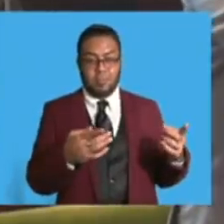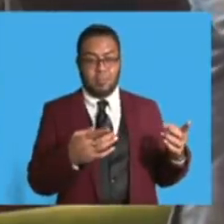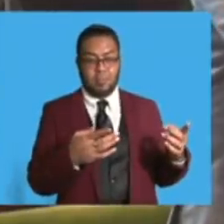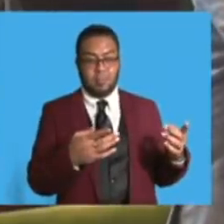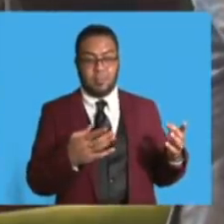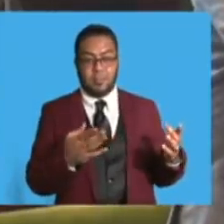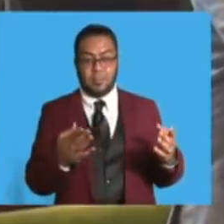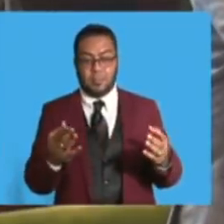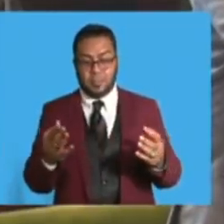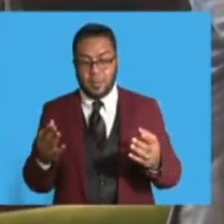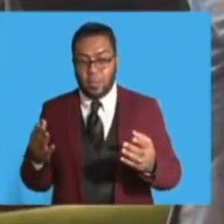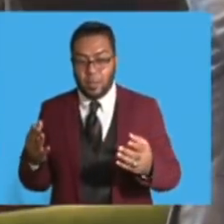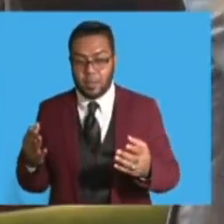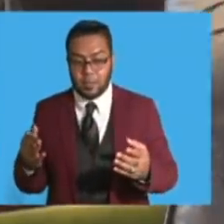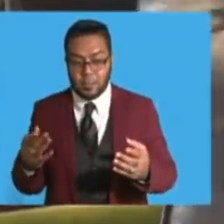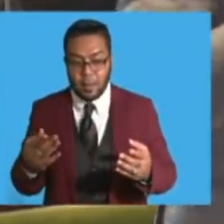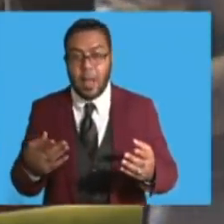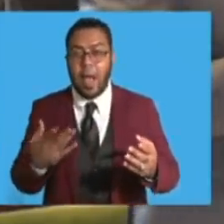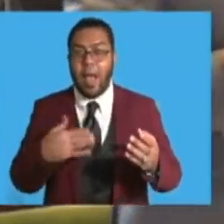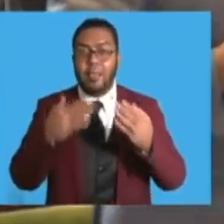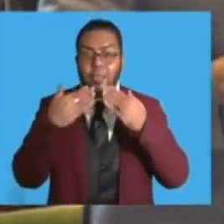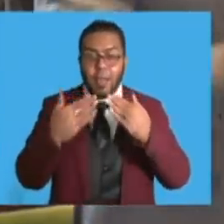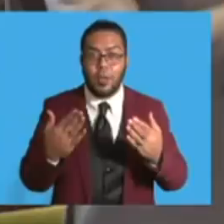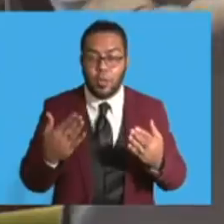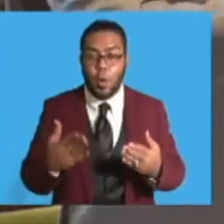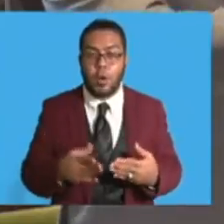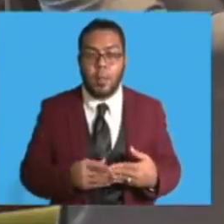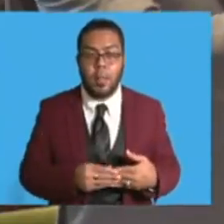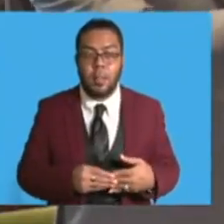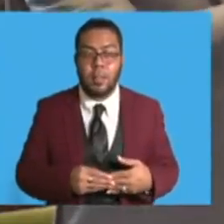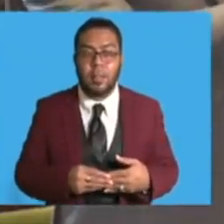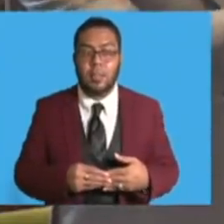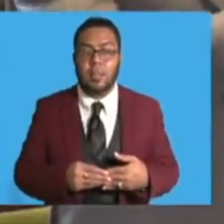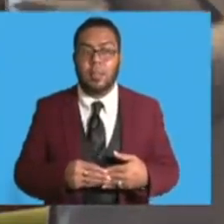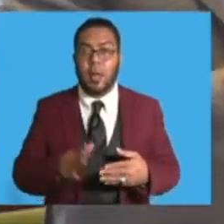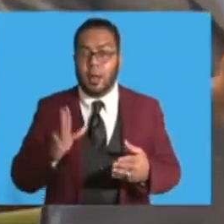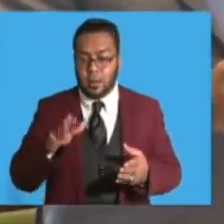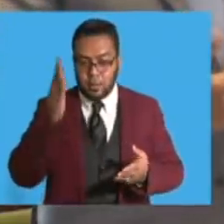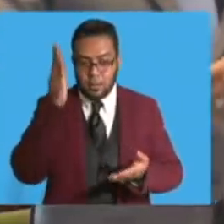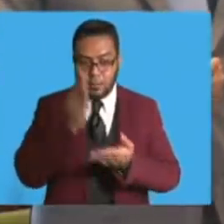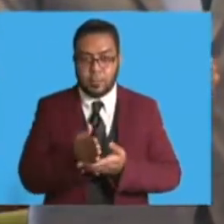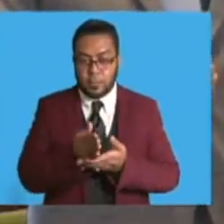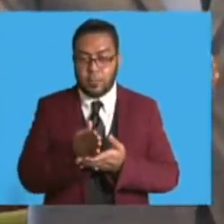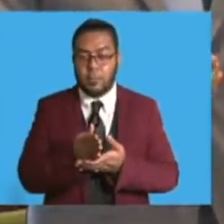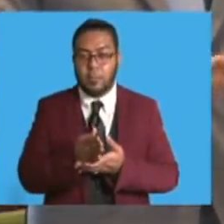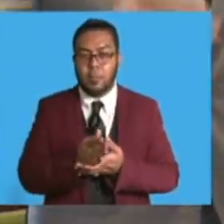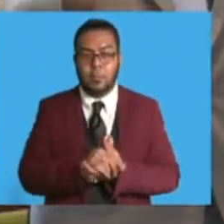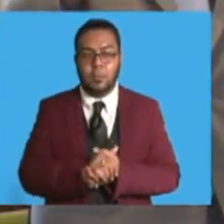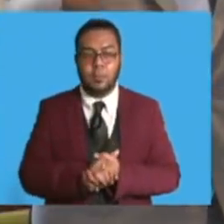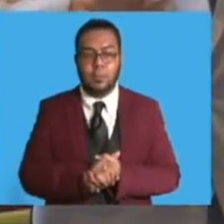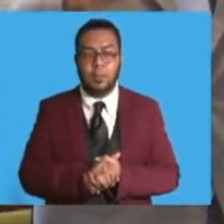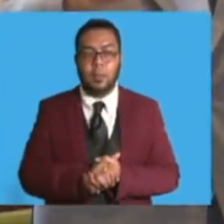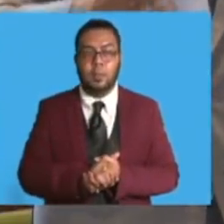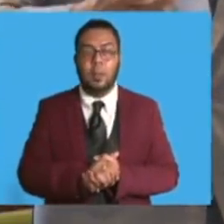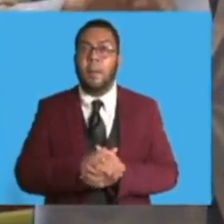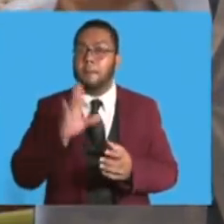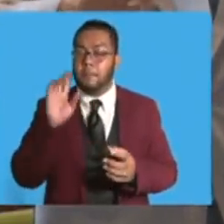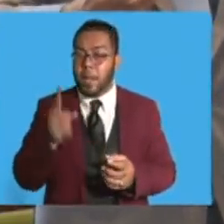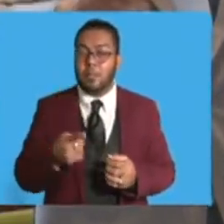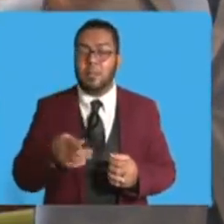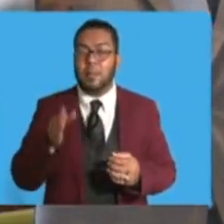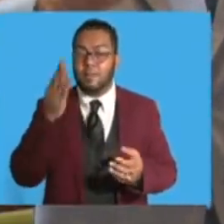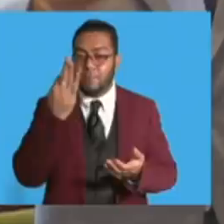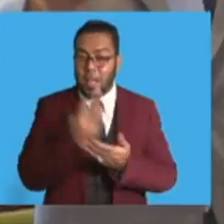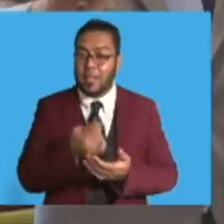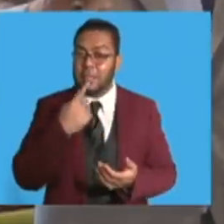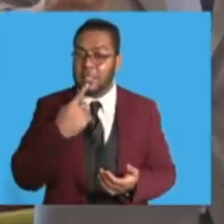went and thanked the honorable leader of opposition for his speech. I only had one gripe with him, and I told him, which I'll come to later on. But the fact that he's saying